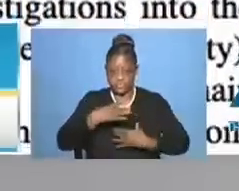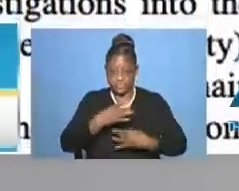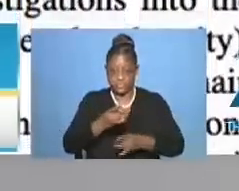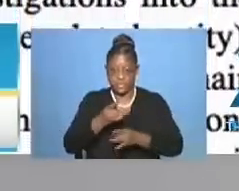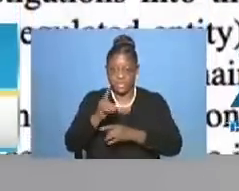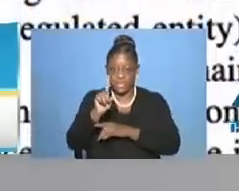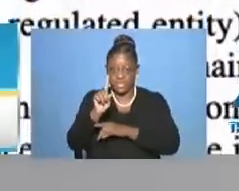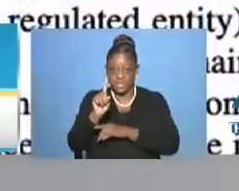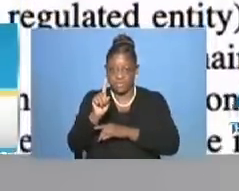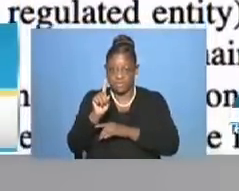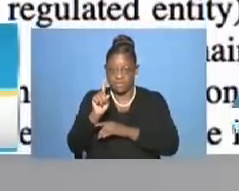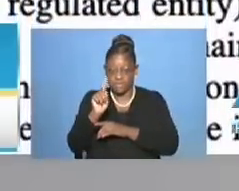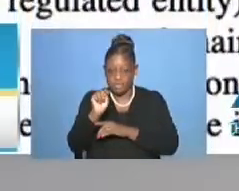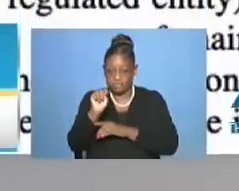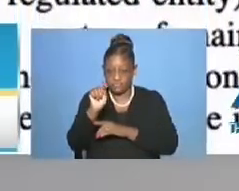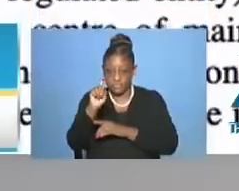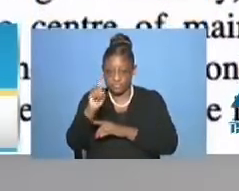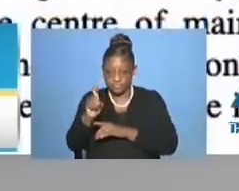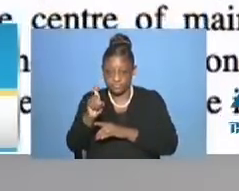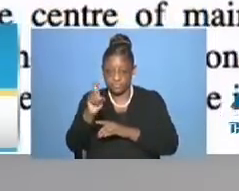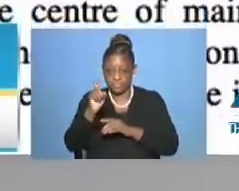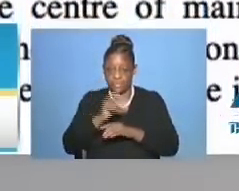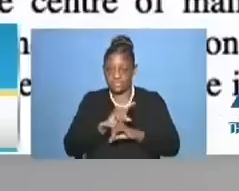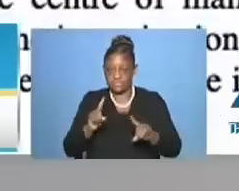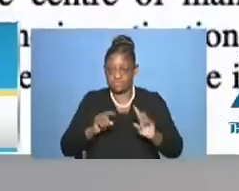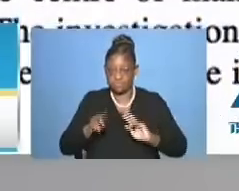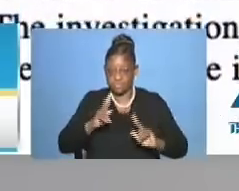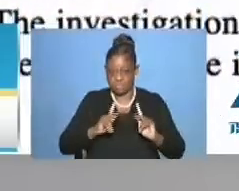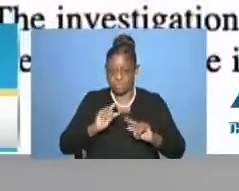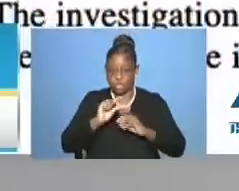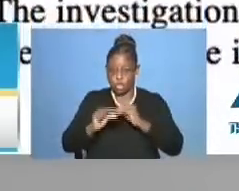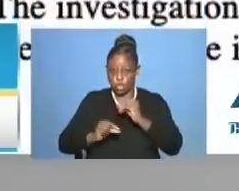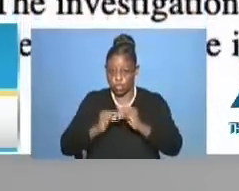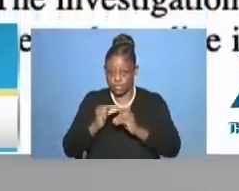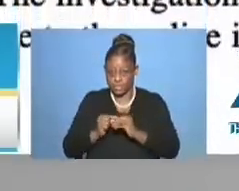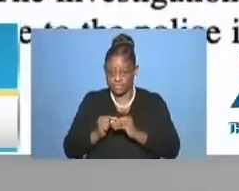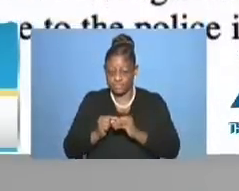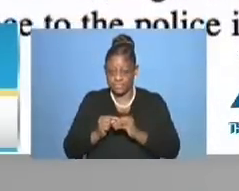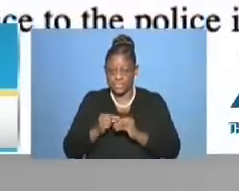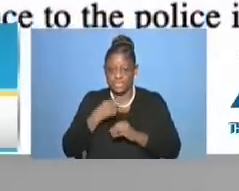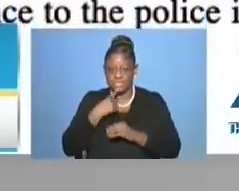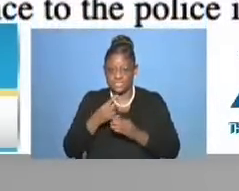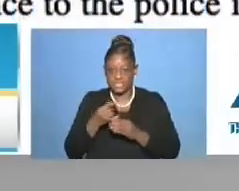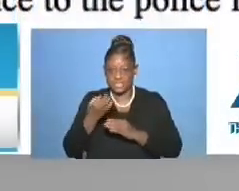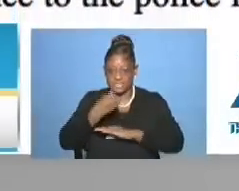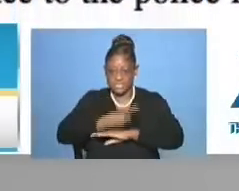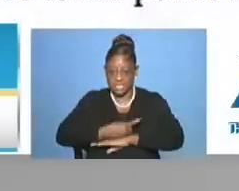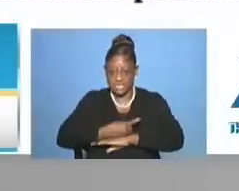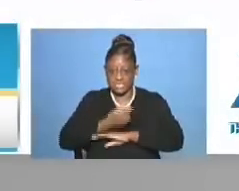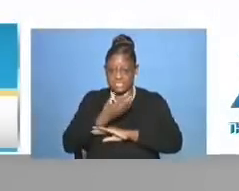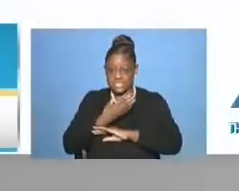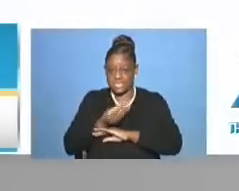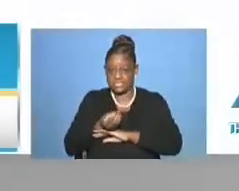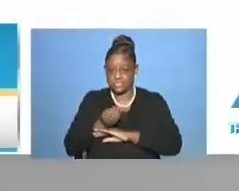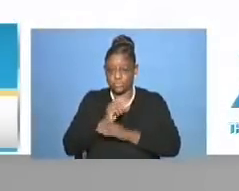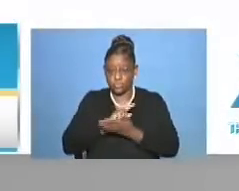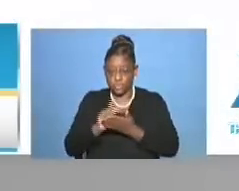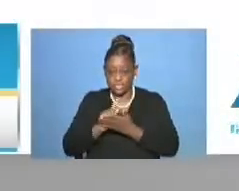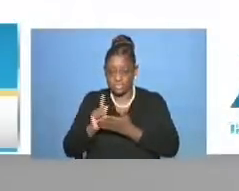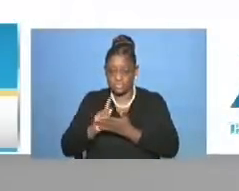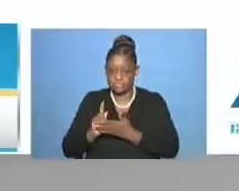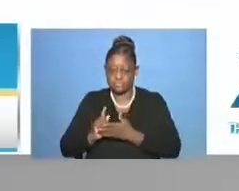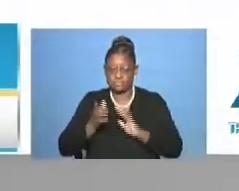FTX clients, creditors, and other stakeholders globally. Over the coming days and weeks, the Commission expects to engage with